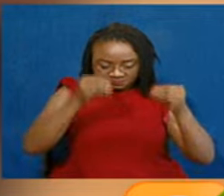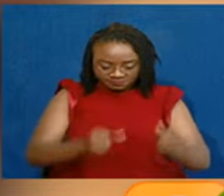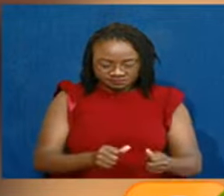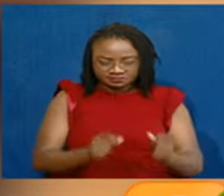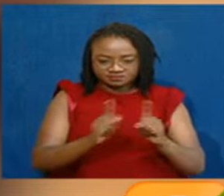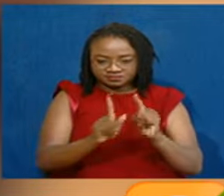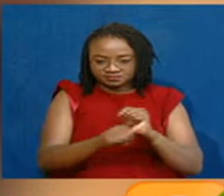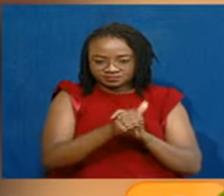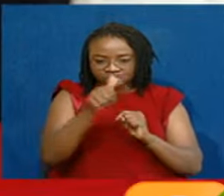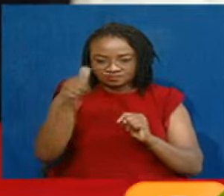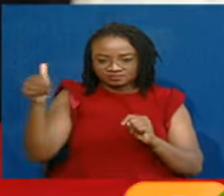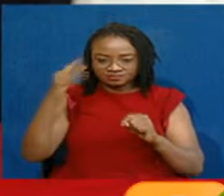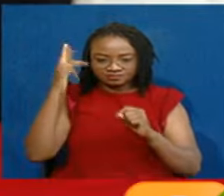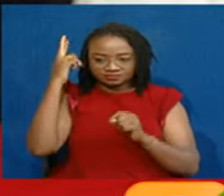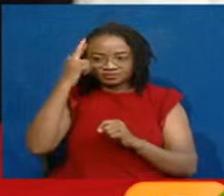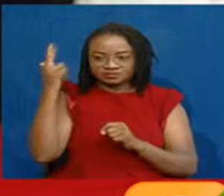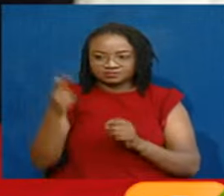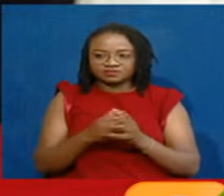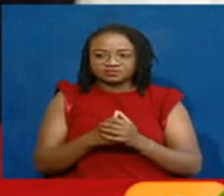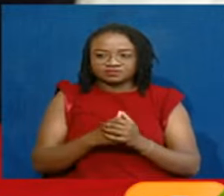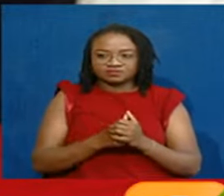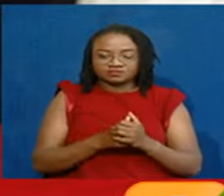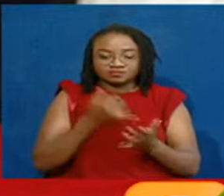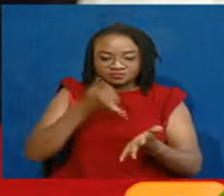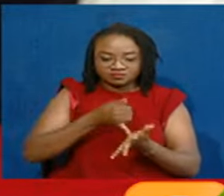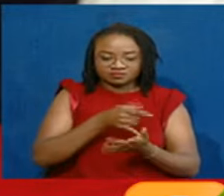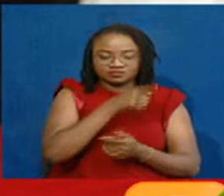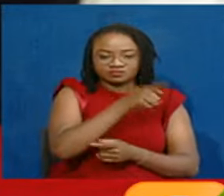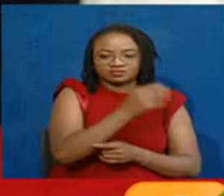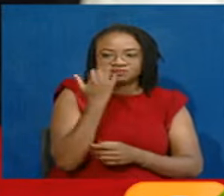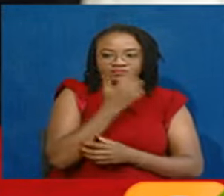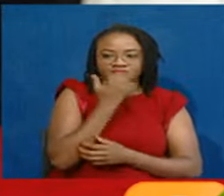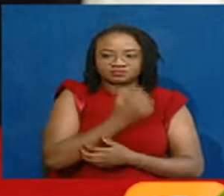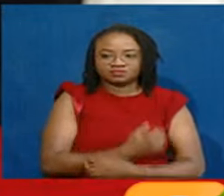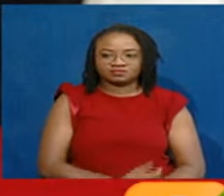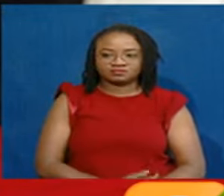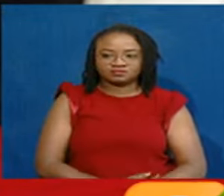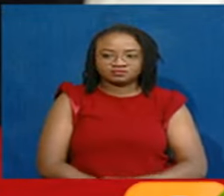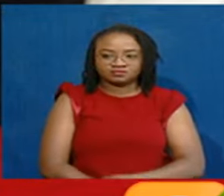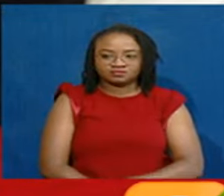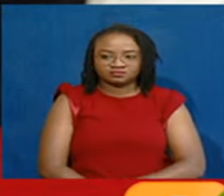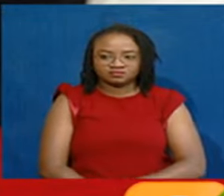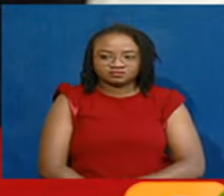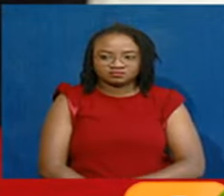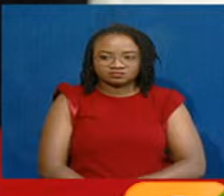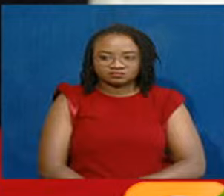among others, impeached DP Rigathi Gachagua. Brenda Wanga, Citizen TV.